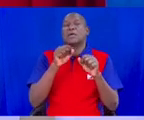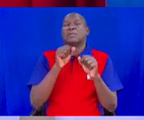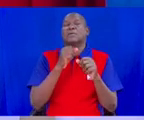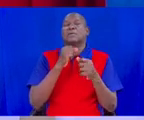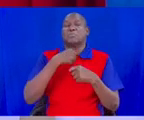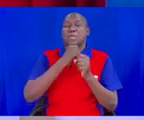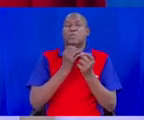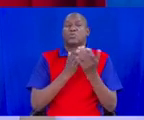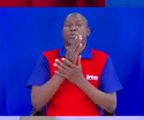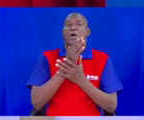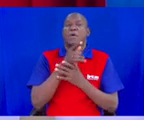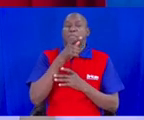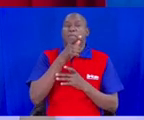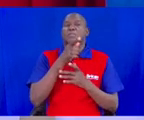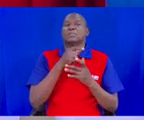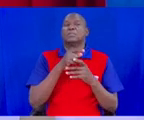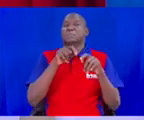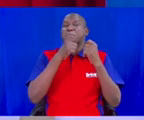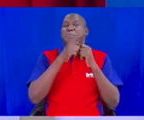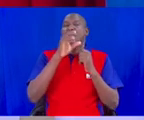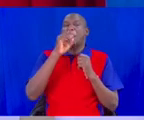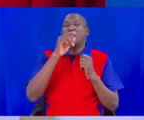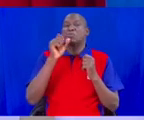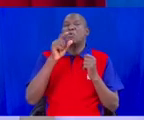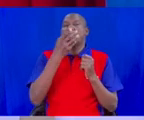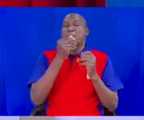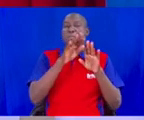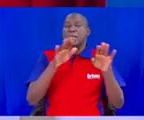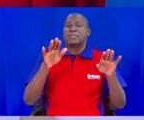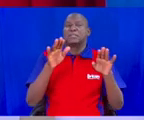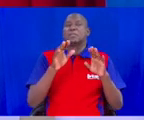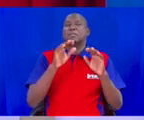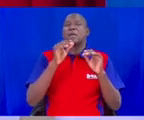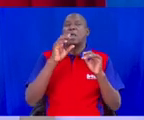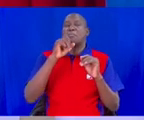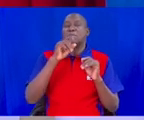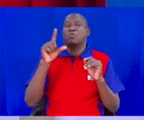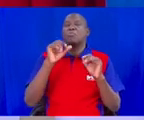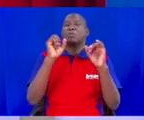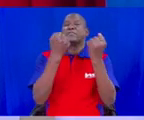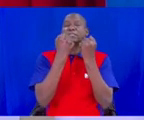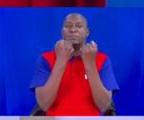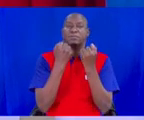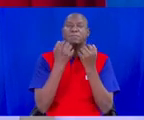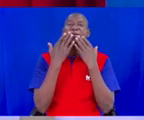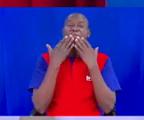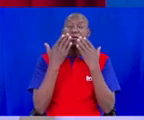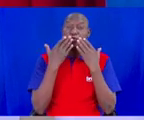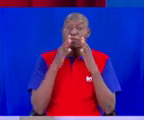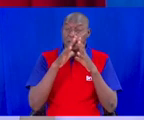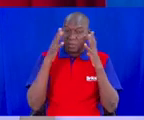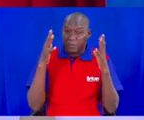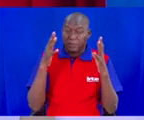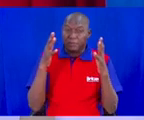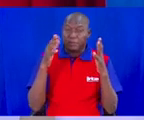ensure that we're not compromising that promise of money market fund of capital preservation. Thank you very much for